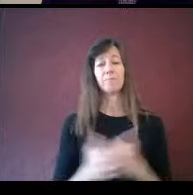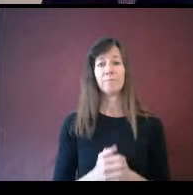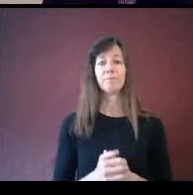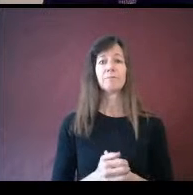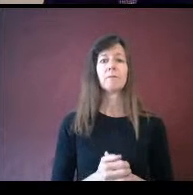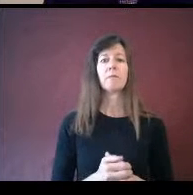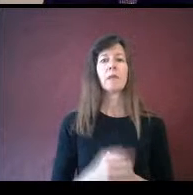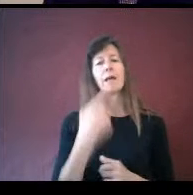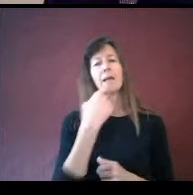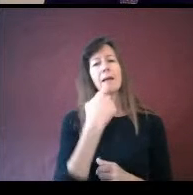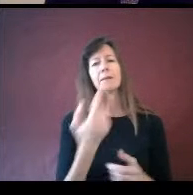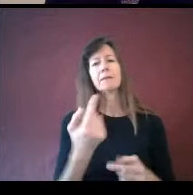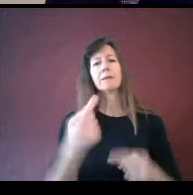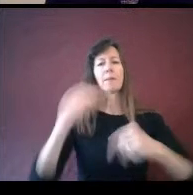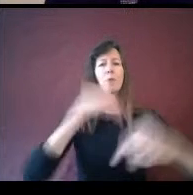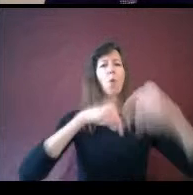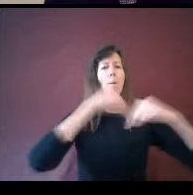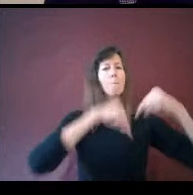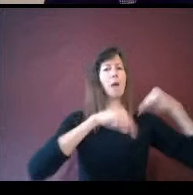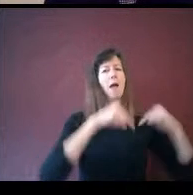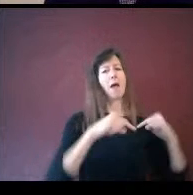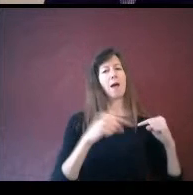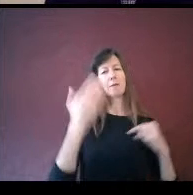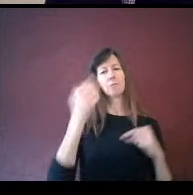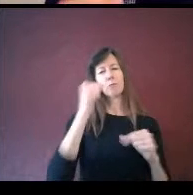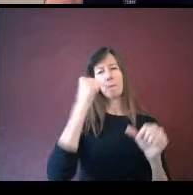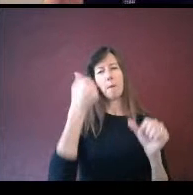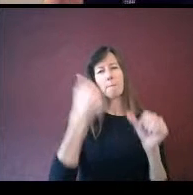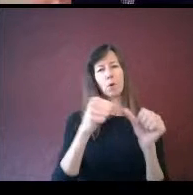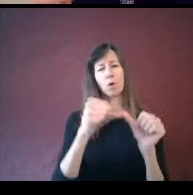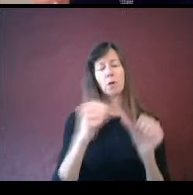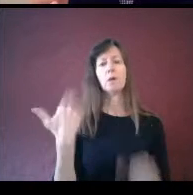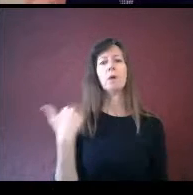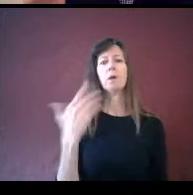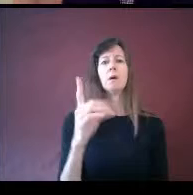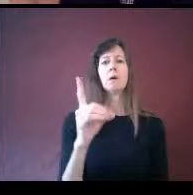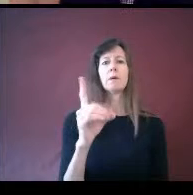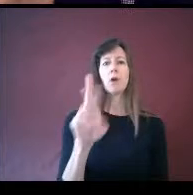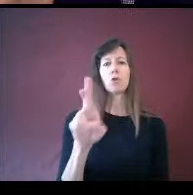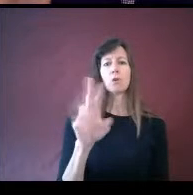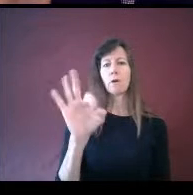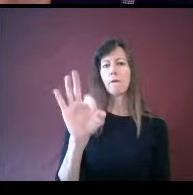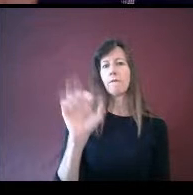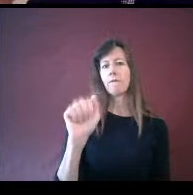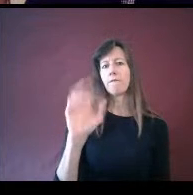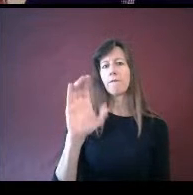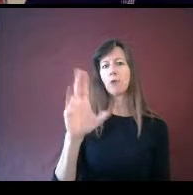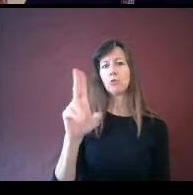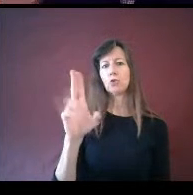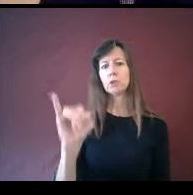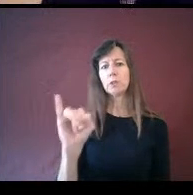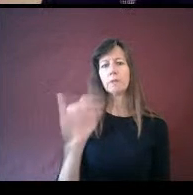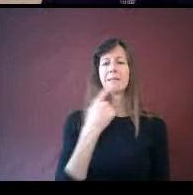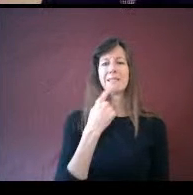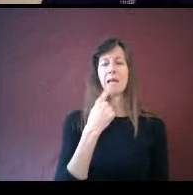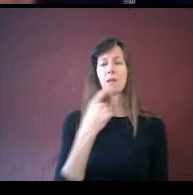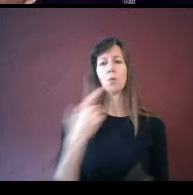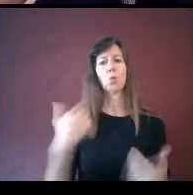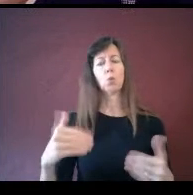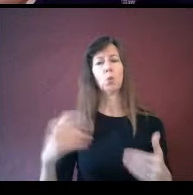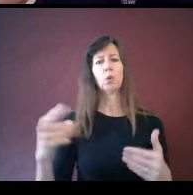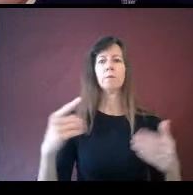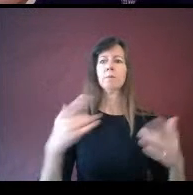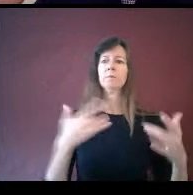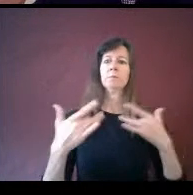Dr. Fauci said in congressional testimony a few weeks ago. The concern here is a surge on top of a surge,